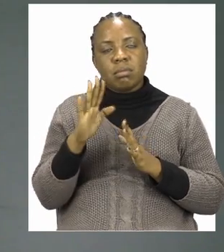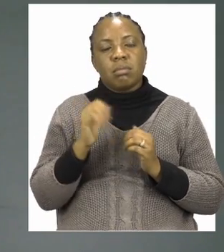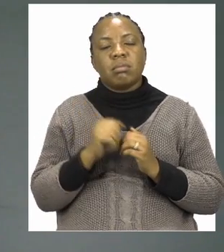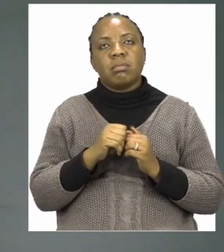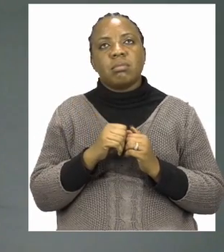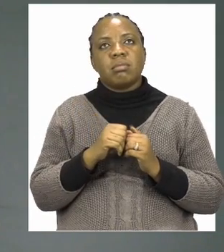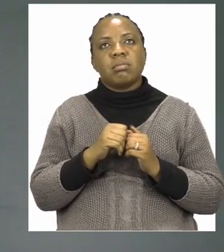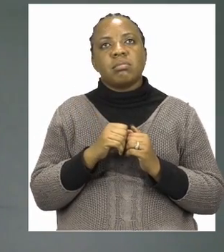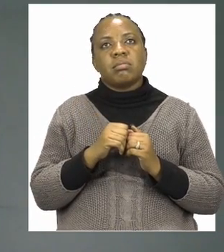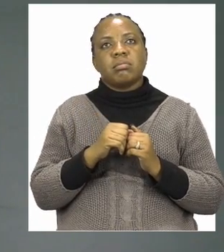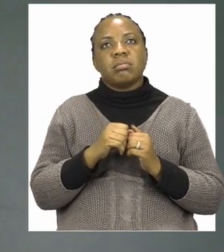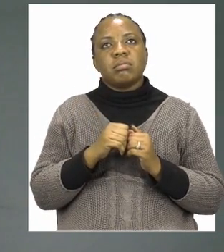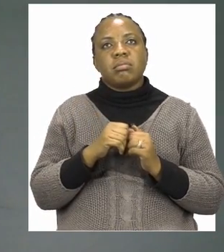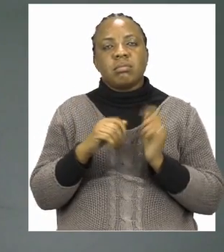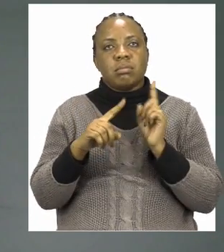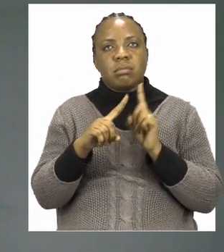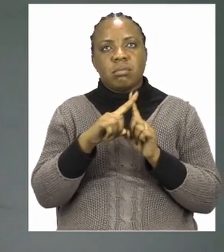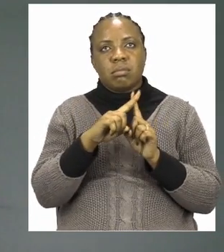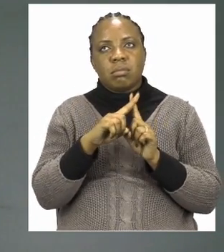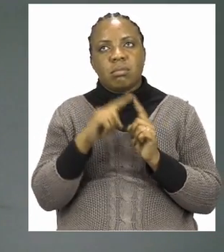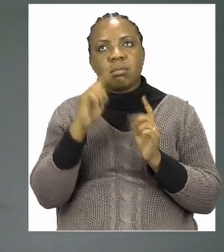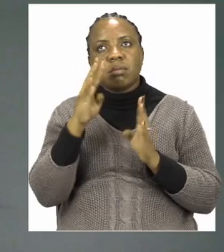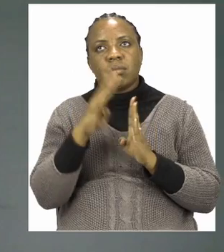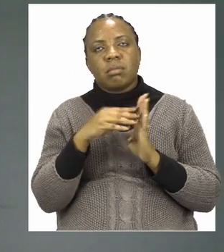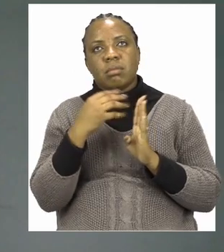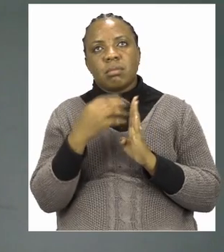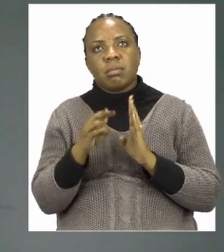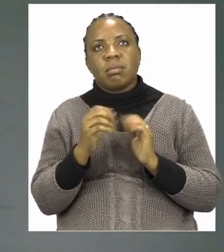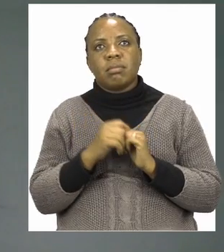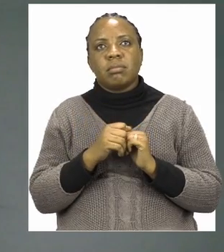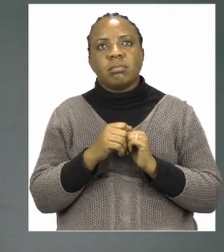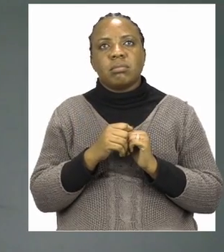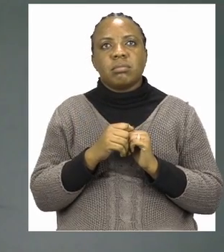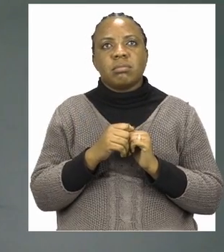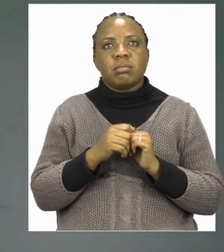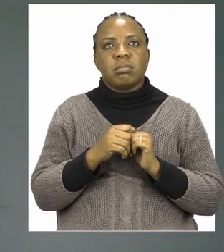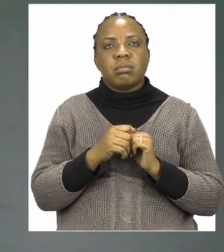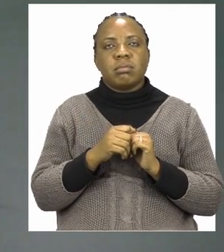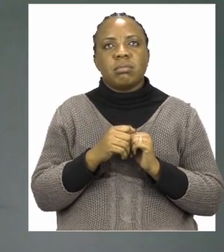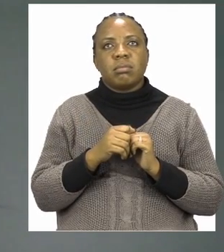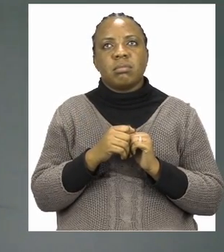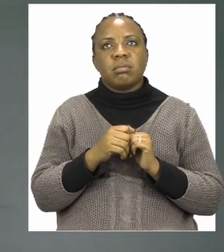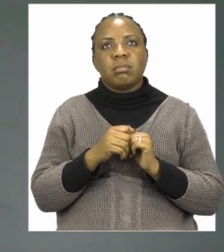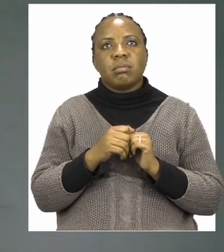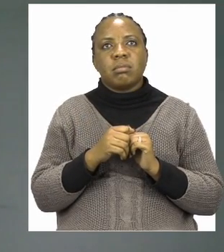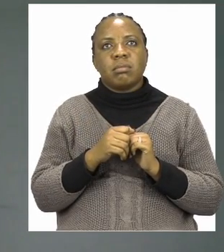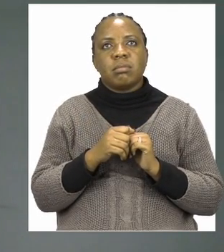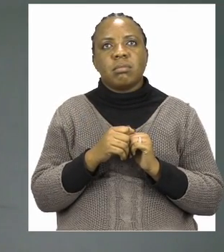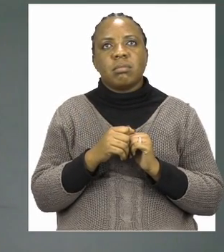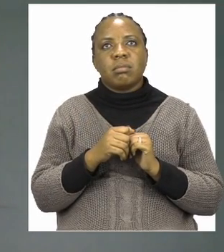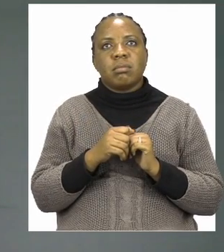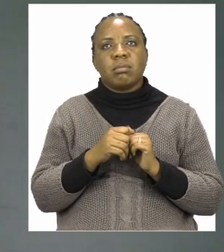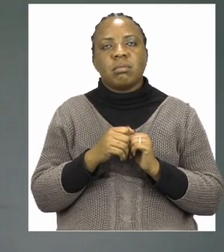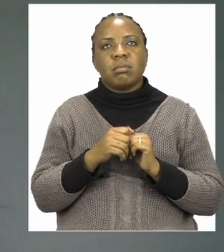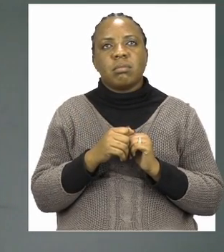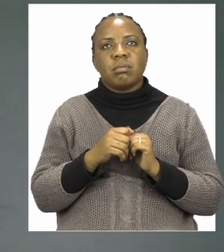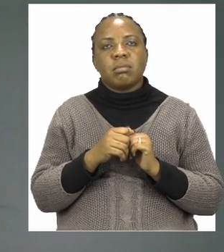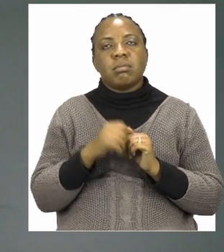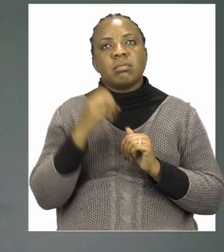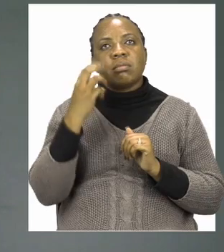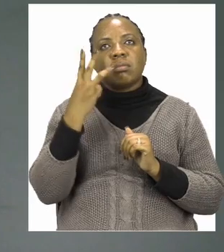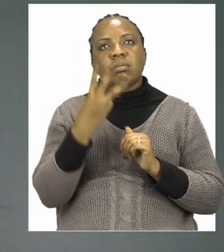you to find your answers. Now we're going to start with the first answer, and that is 3 times